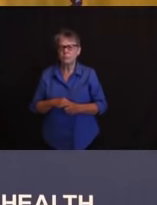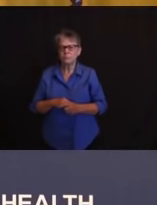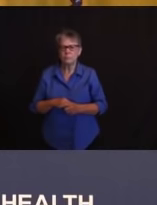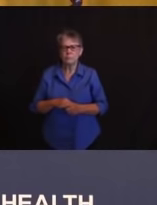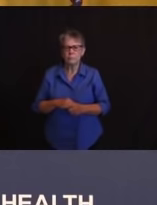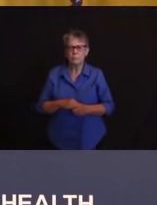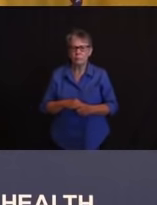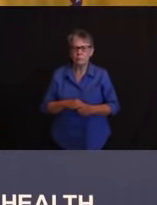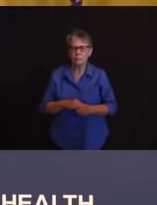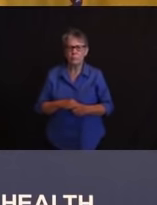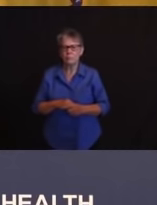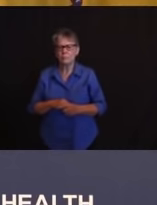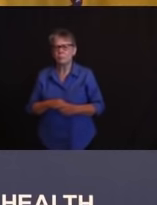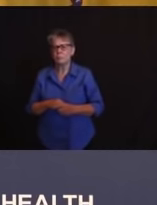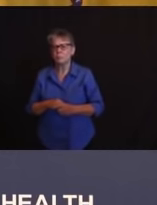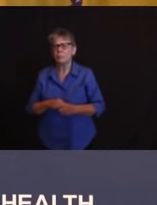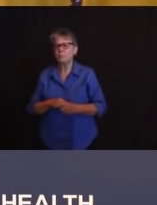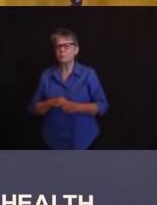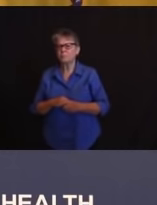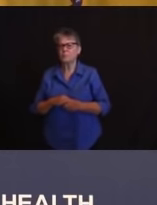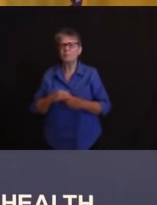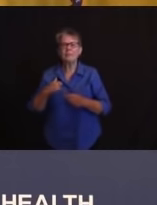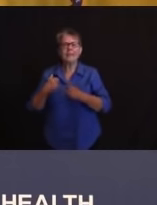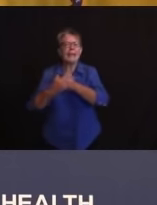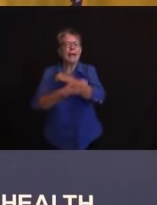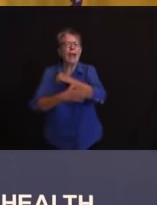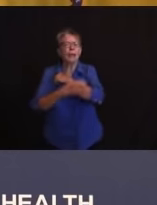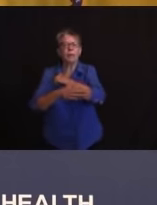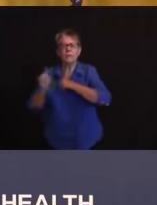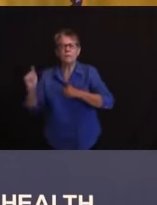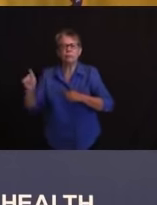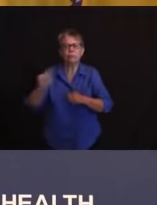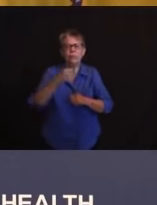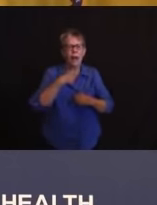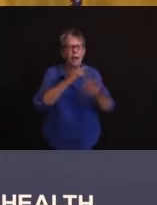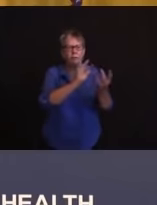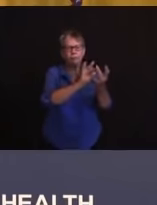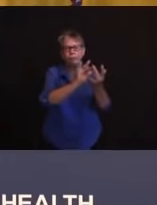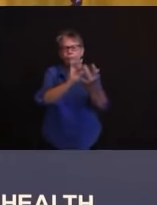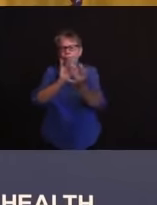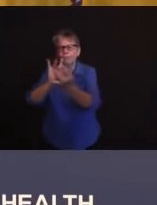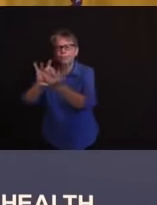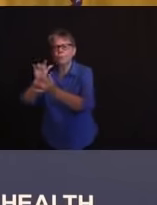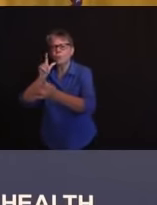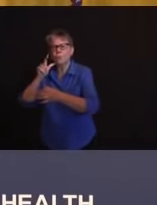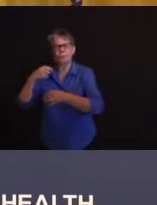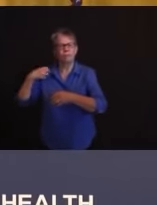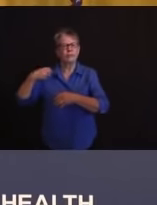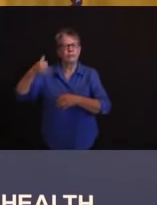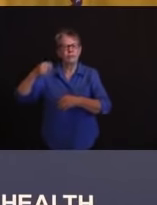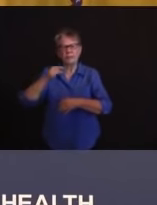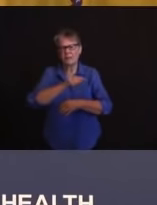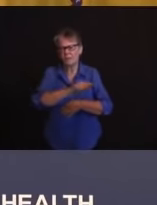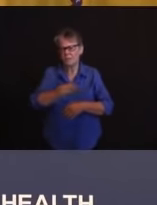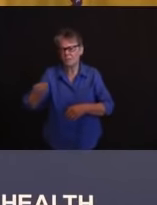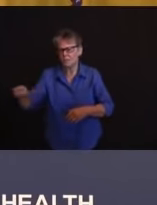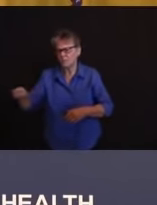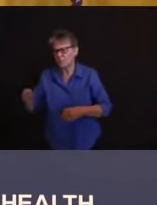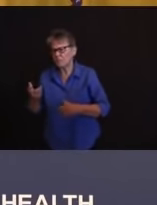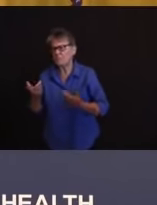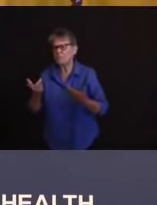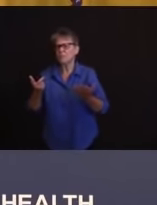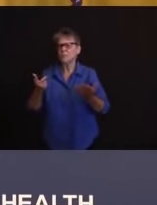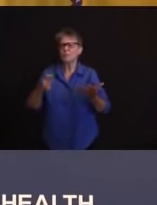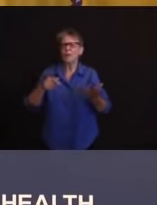terrific leader in Monmouth County, Mayor of Long Branch, John Pallone, Mayor of Point Pleasant